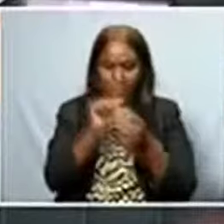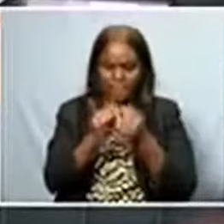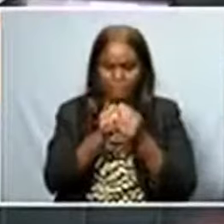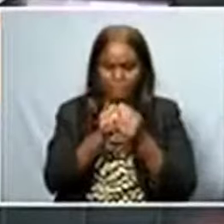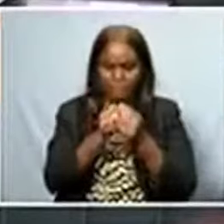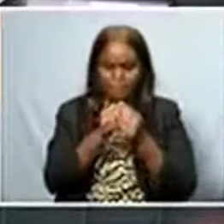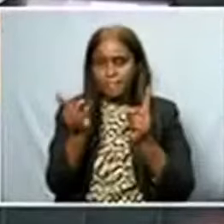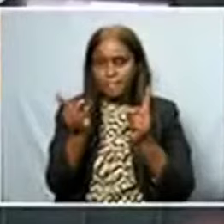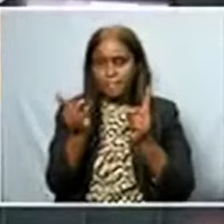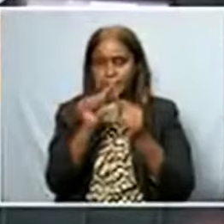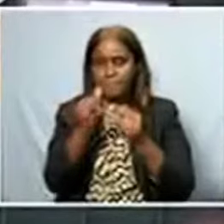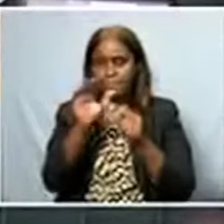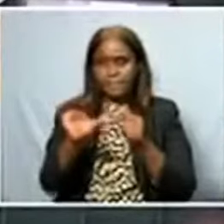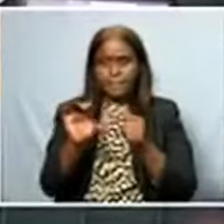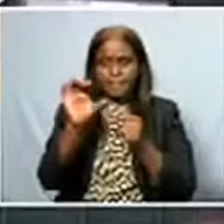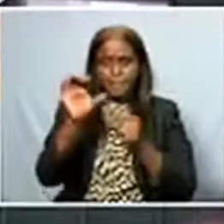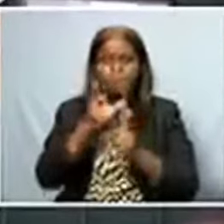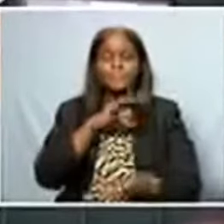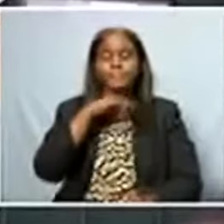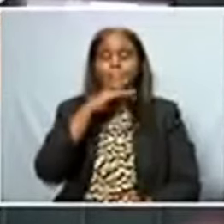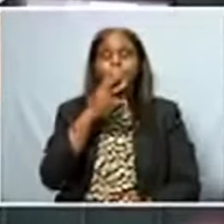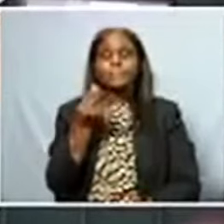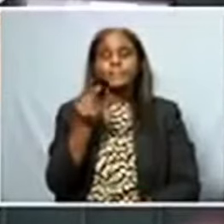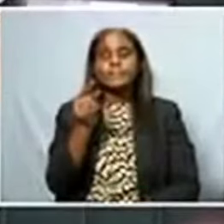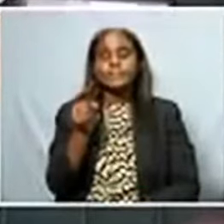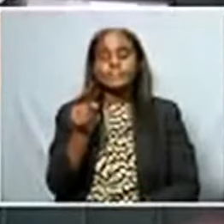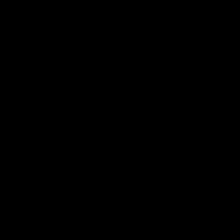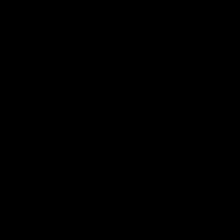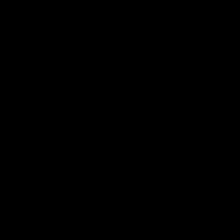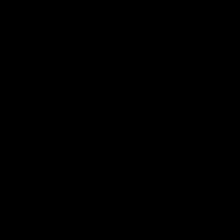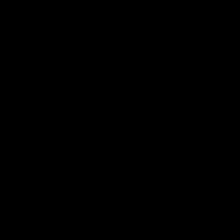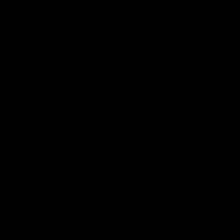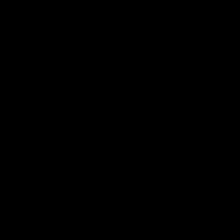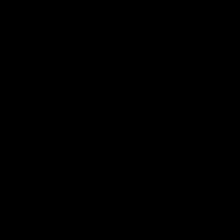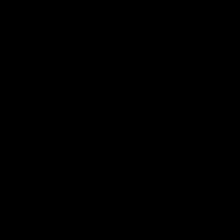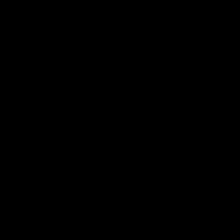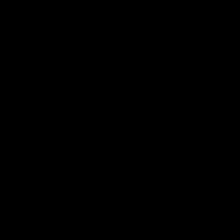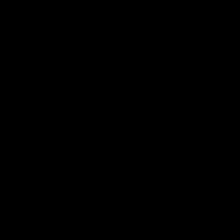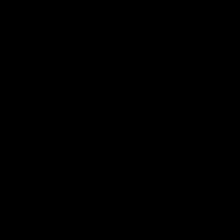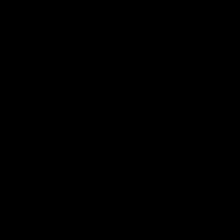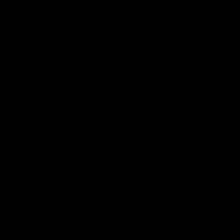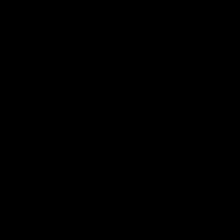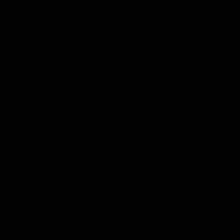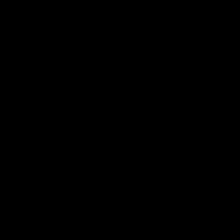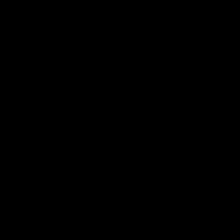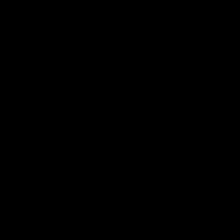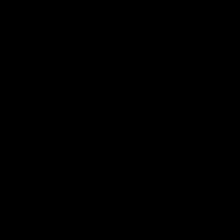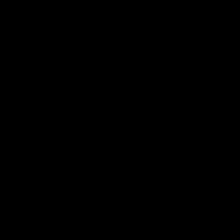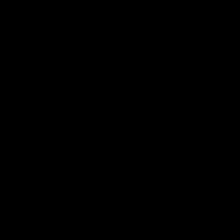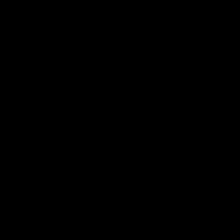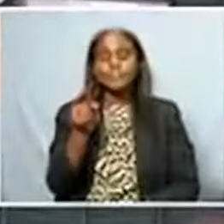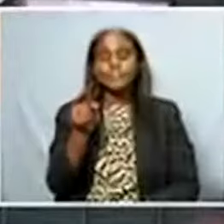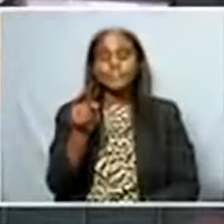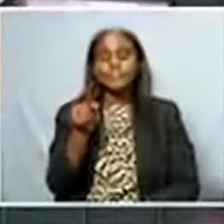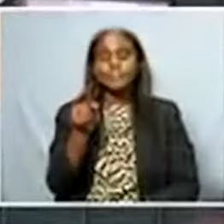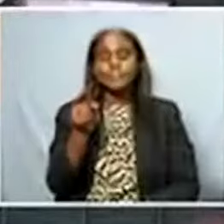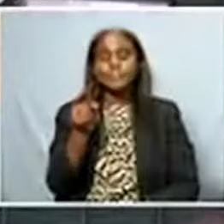only when you allocate enough resources in that area